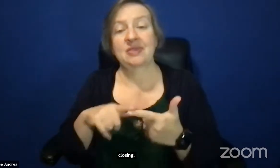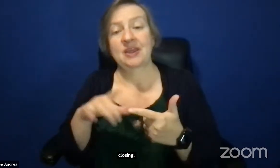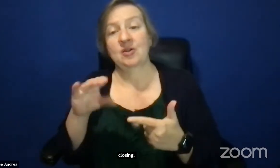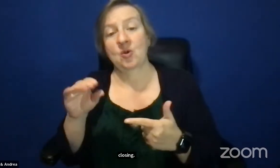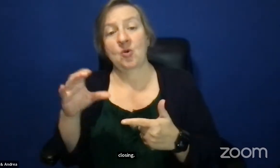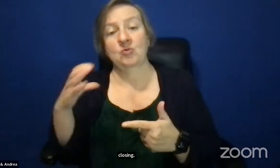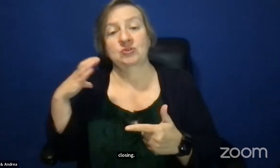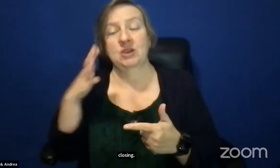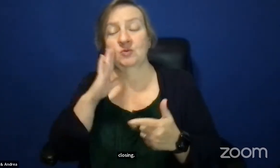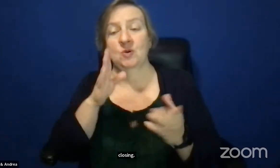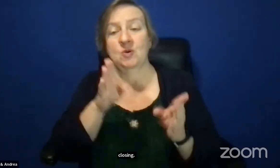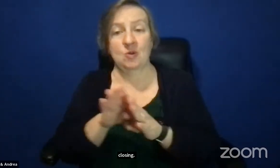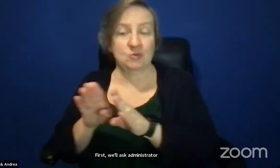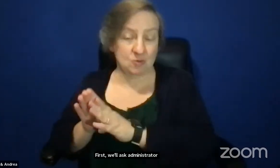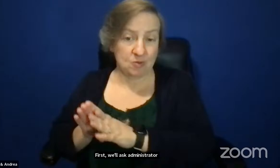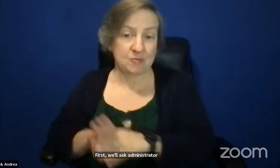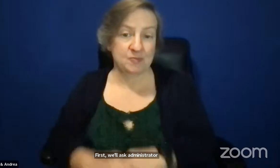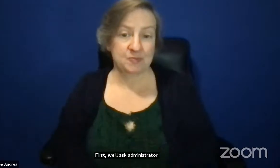to close us out.